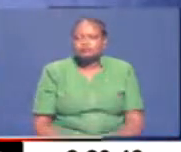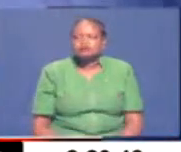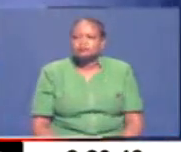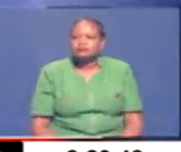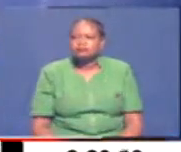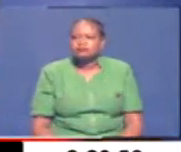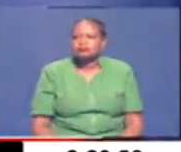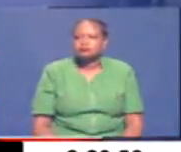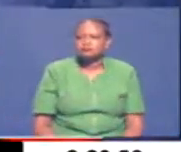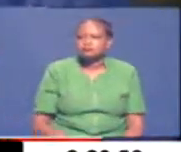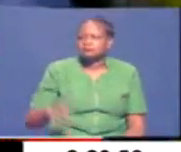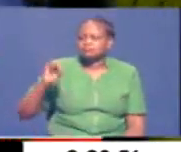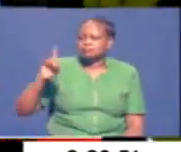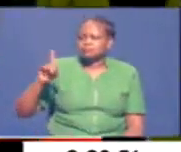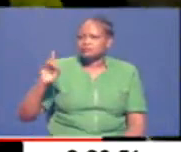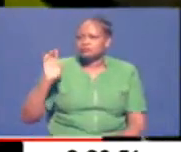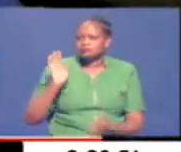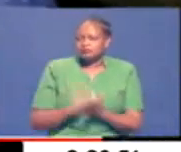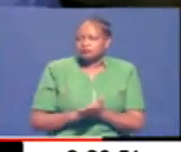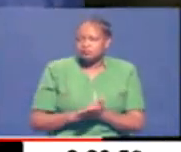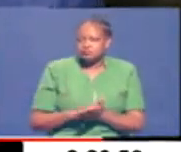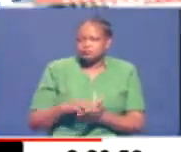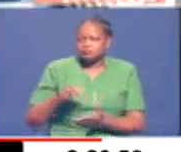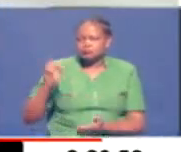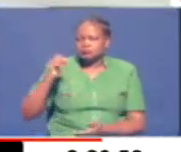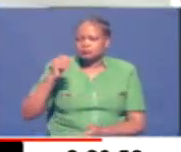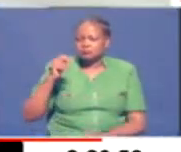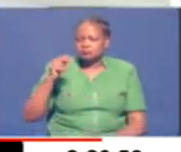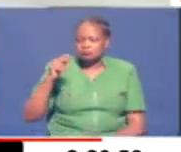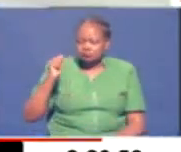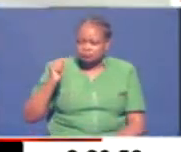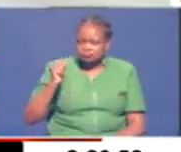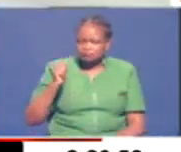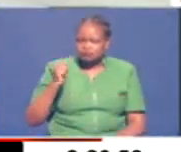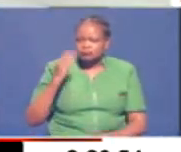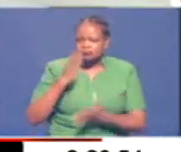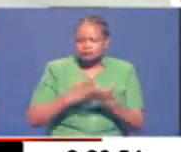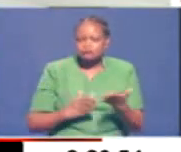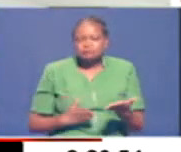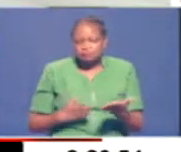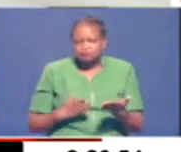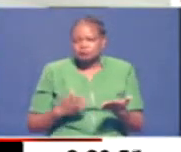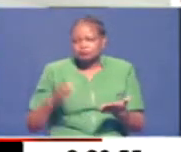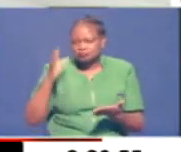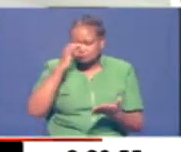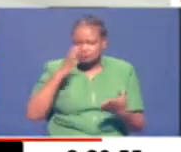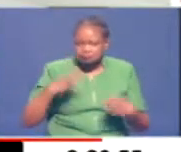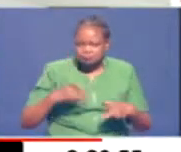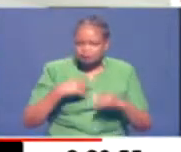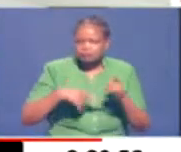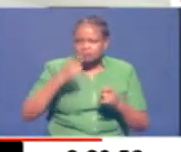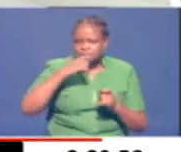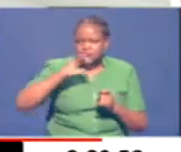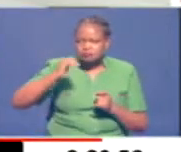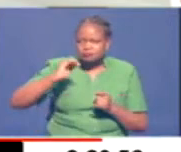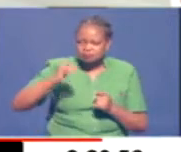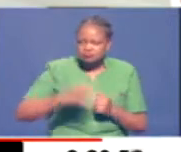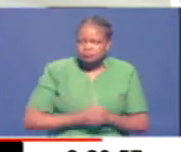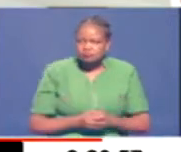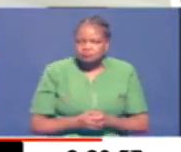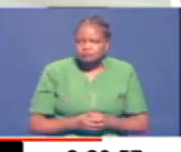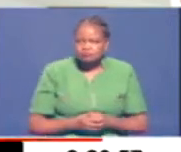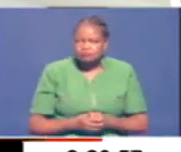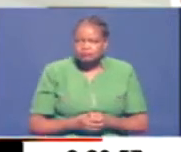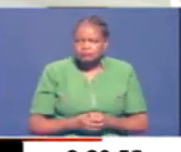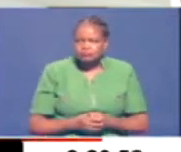Fred and Shiksha, those are some of the views of residents of Kitui County. As the